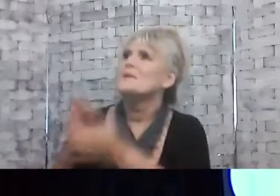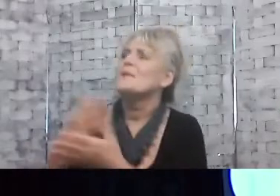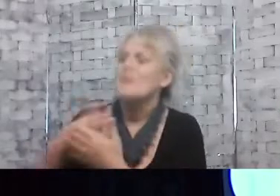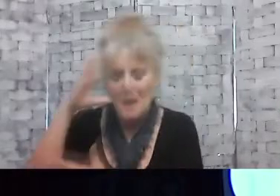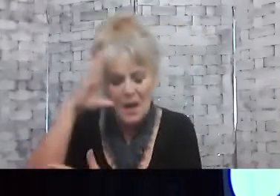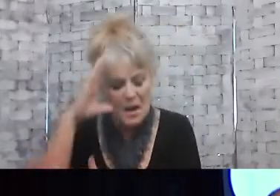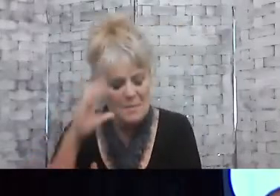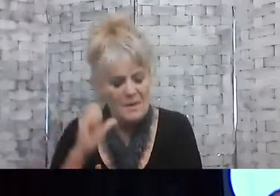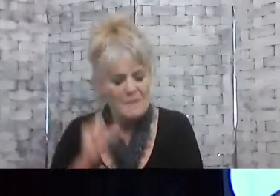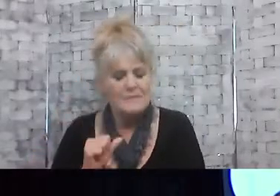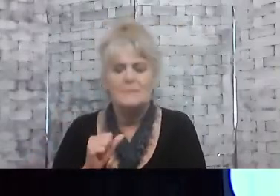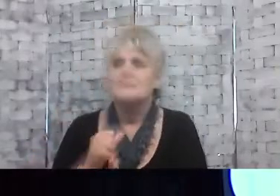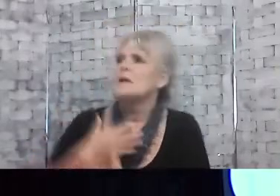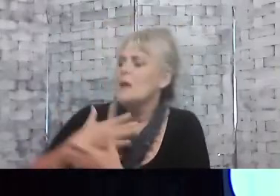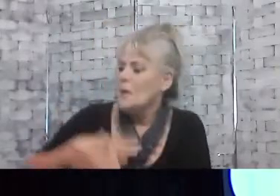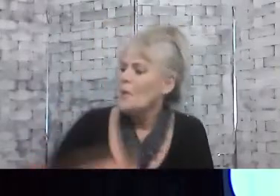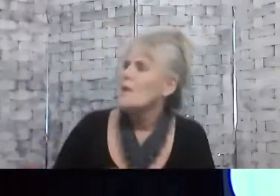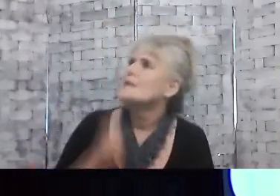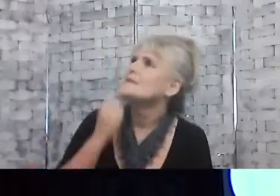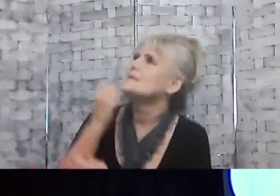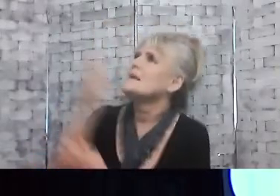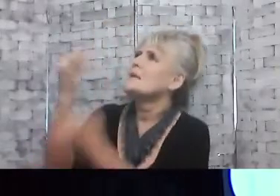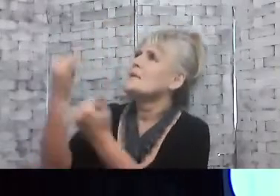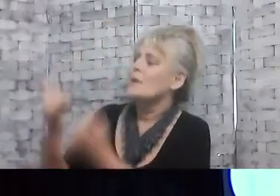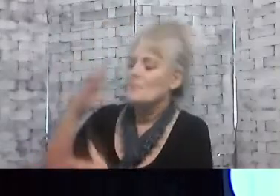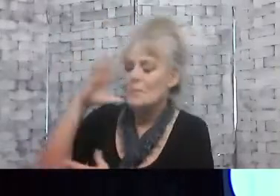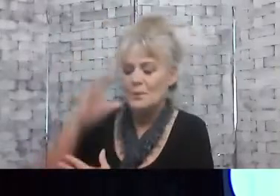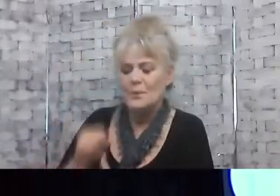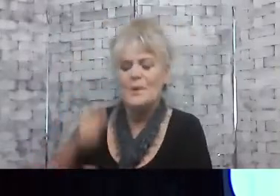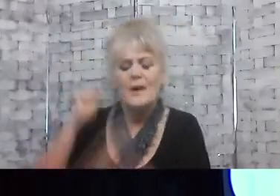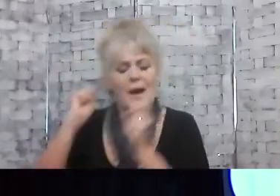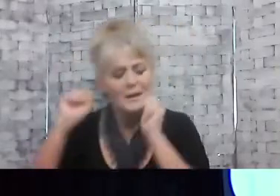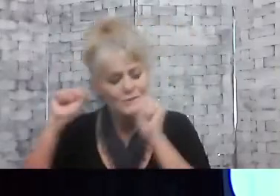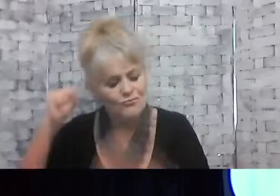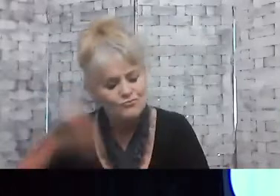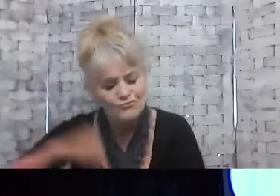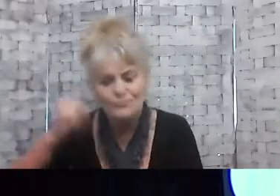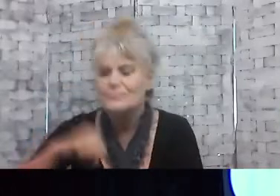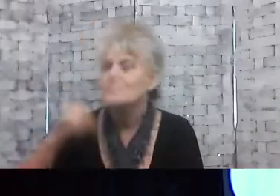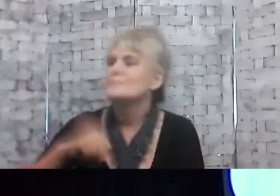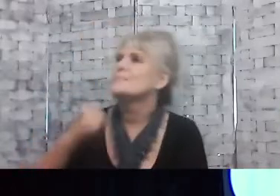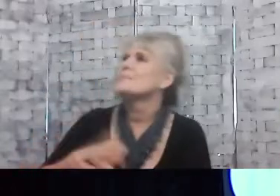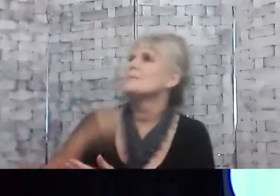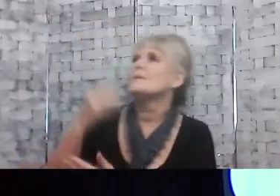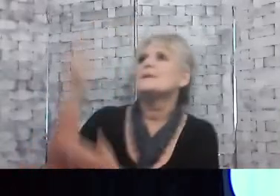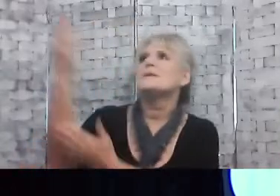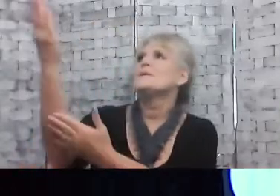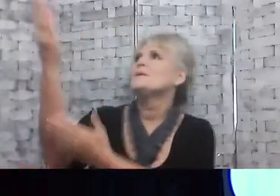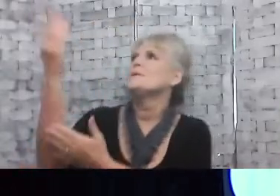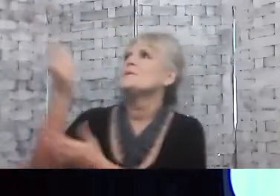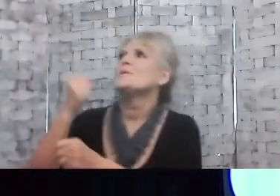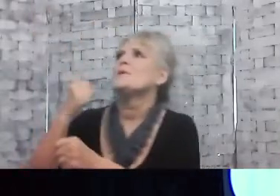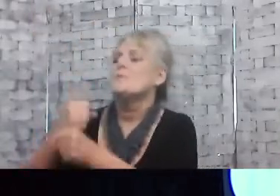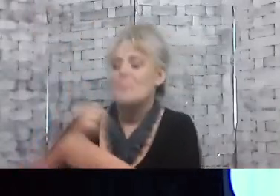believe it. I wanna tell you now that I believe it. I do. You can make